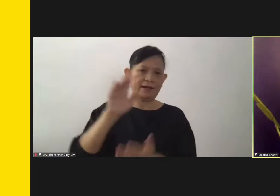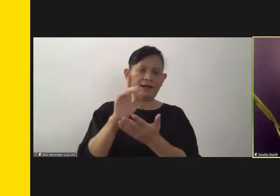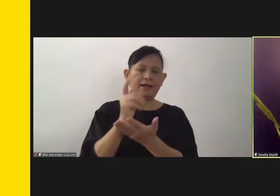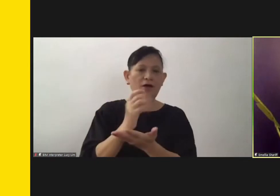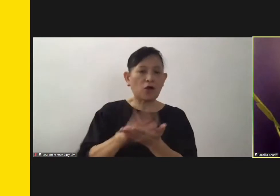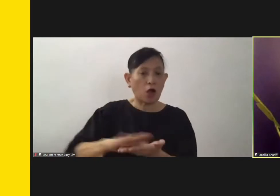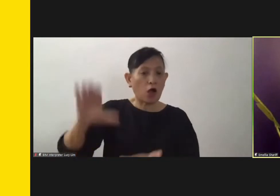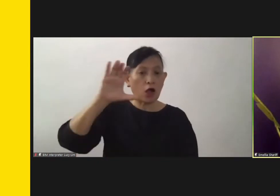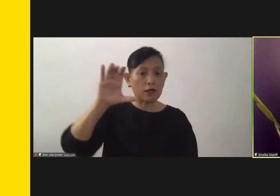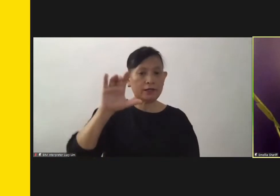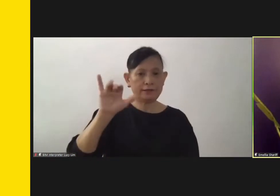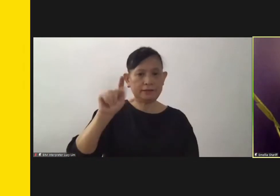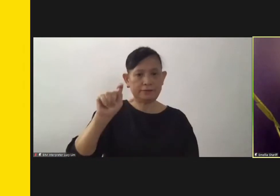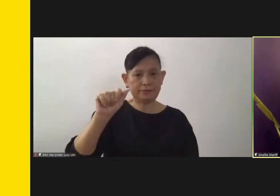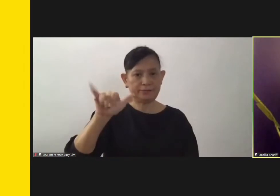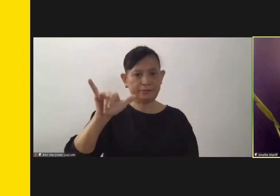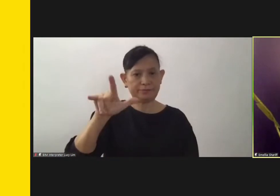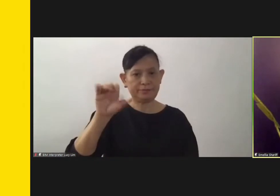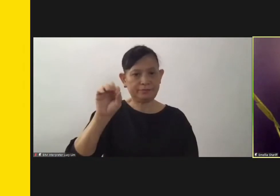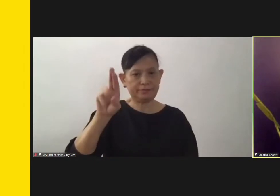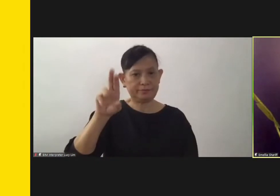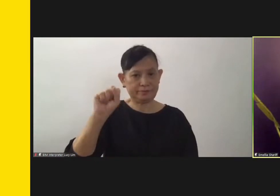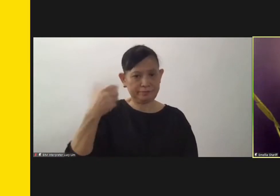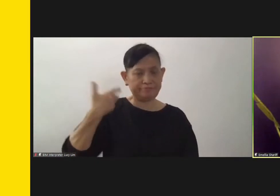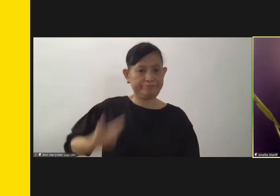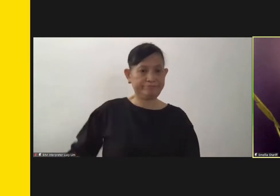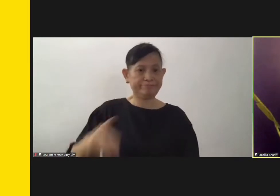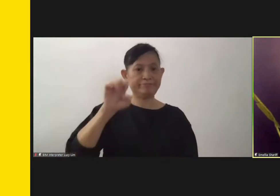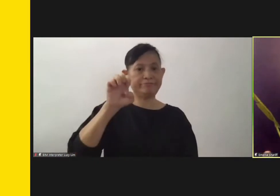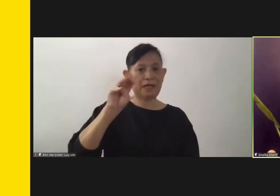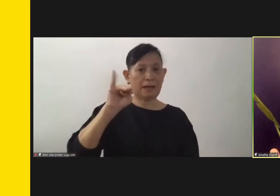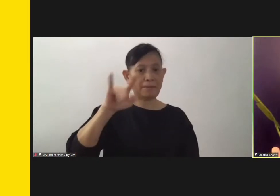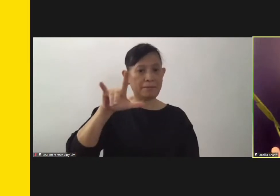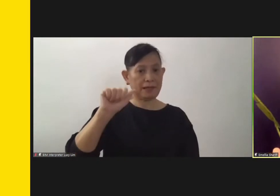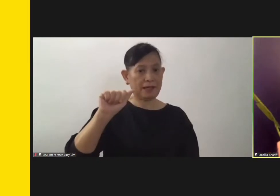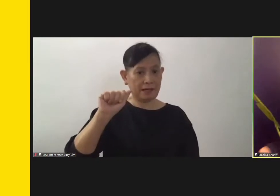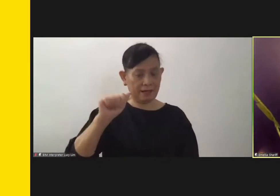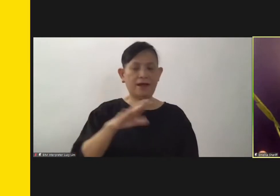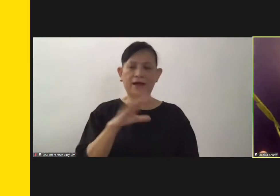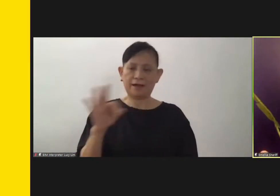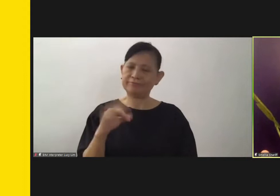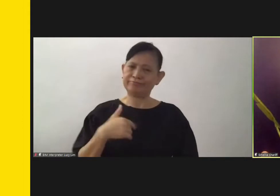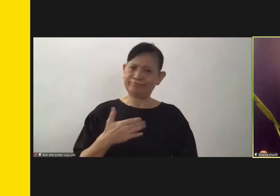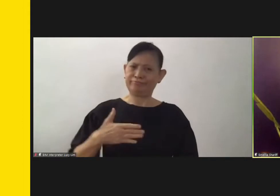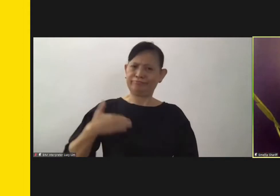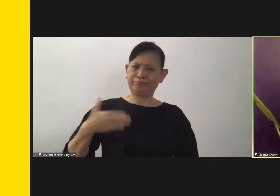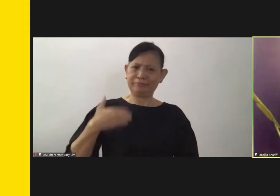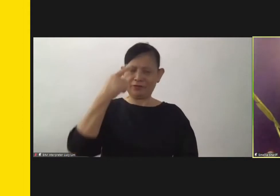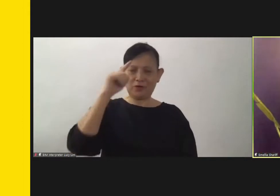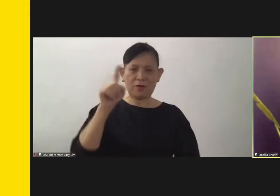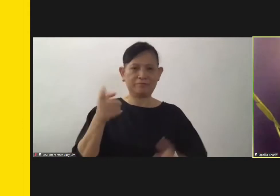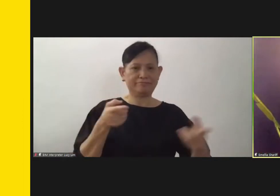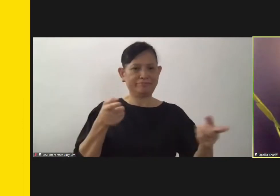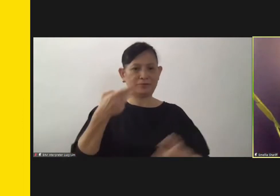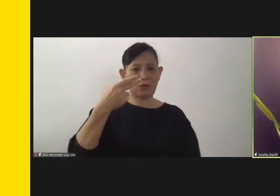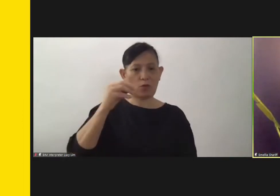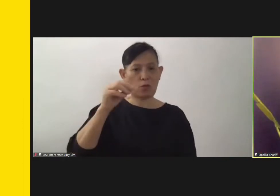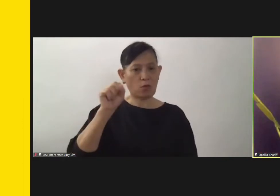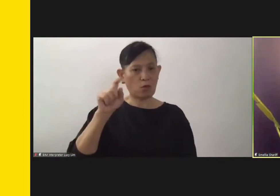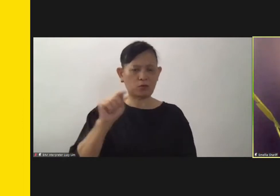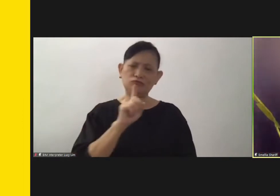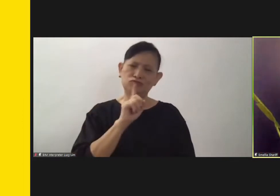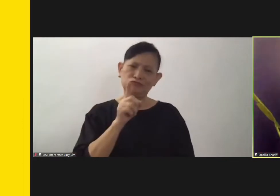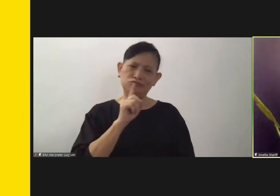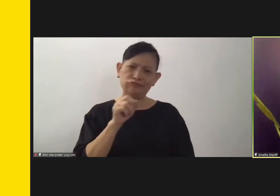is my absolute pleasure to be your host today. Let's be honest, to say that we have had a rough 2 years would